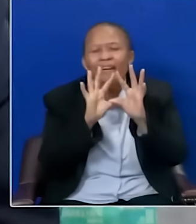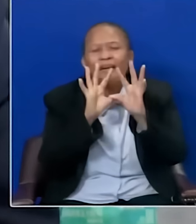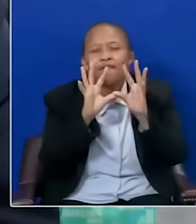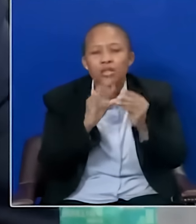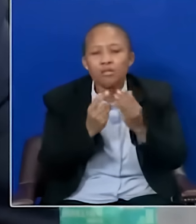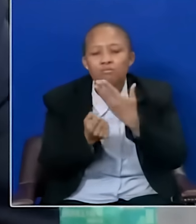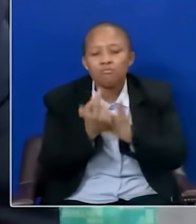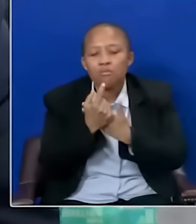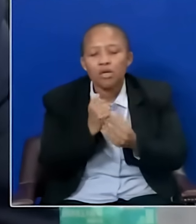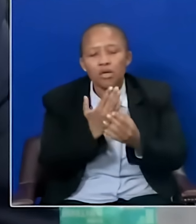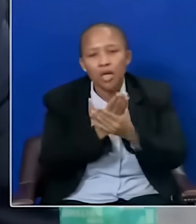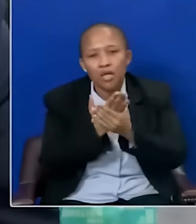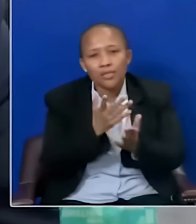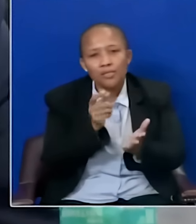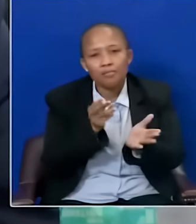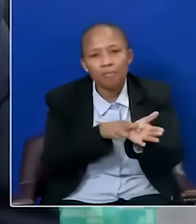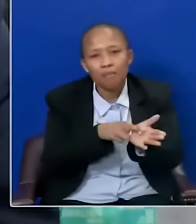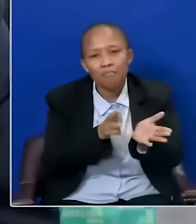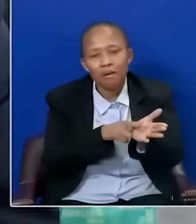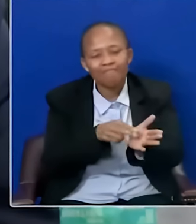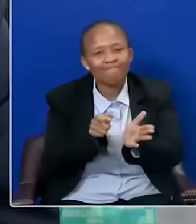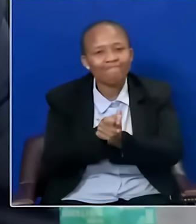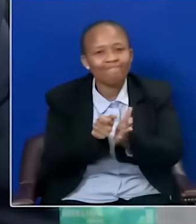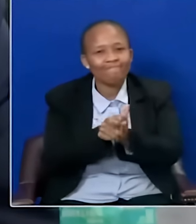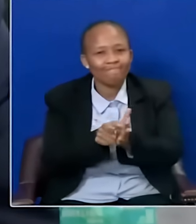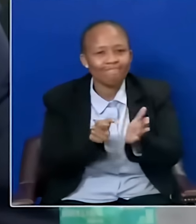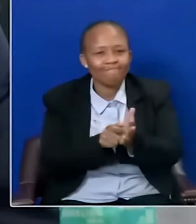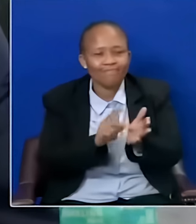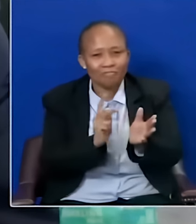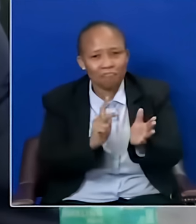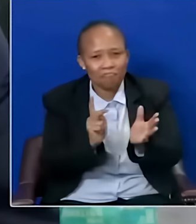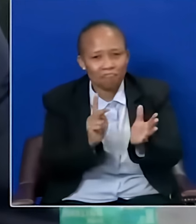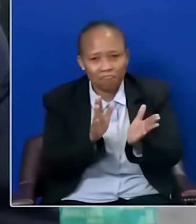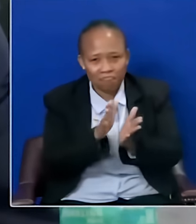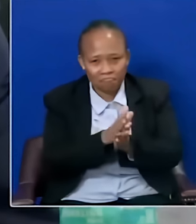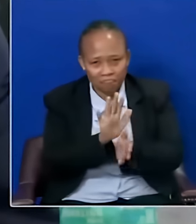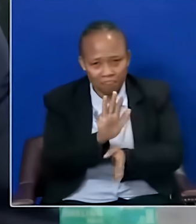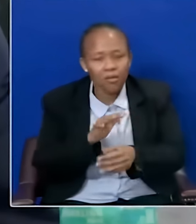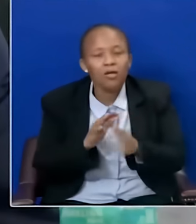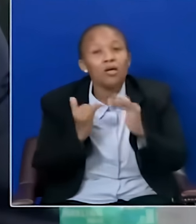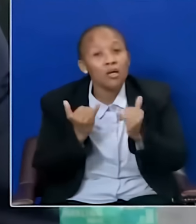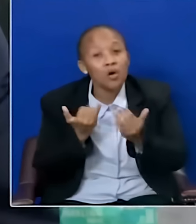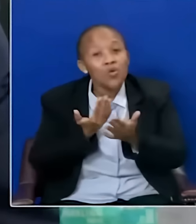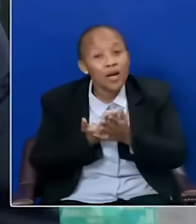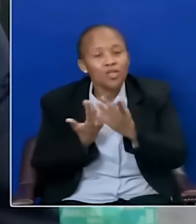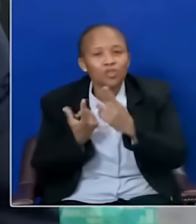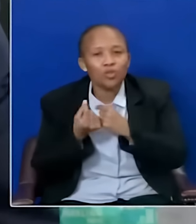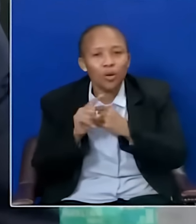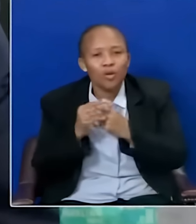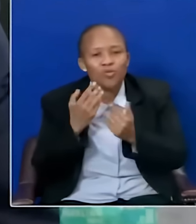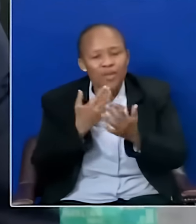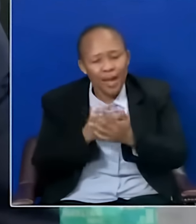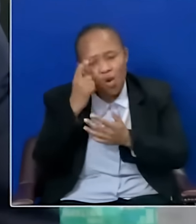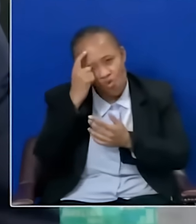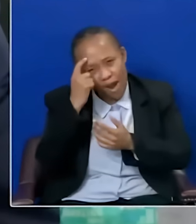obvious, when you open, surely you should have seen, you could have realized that there's records that a seal